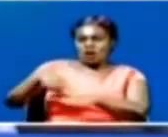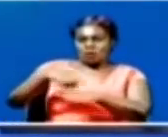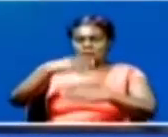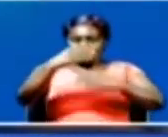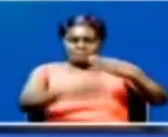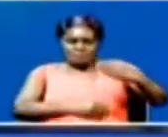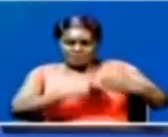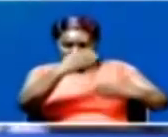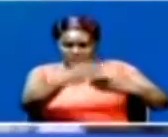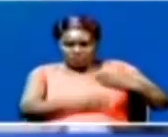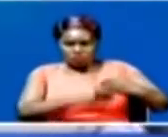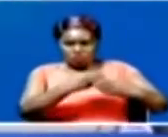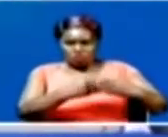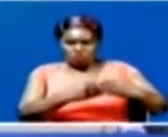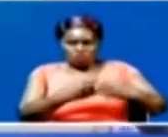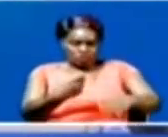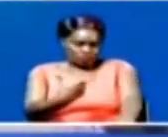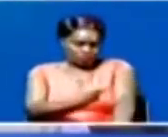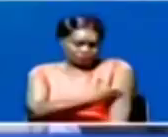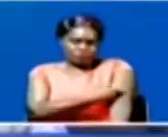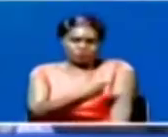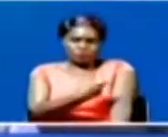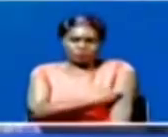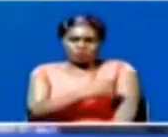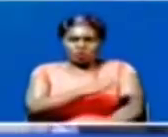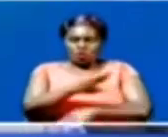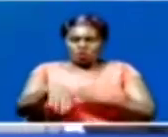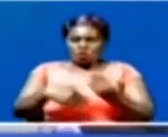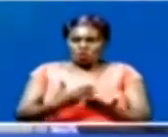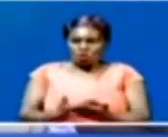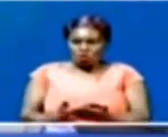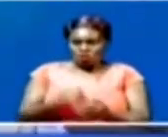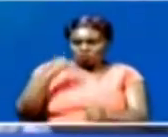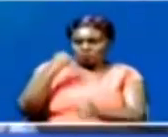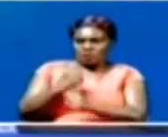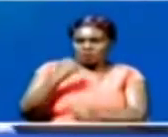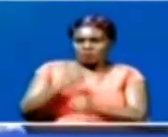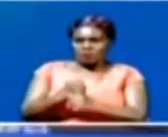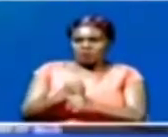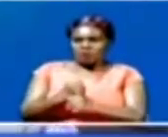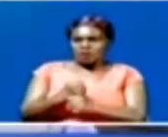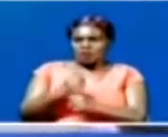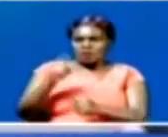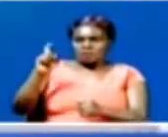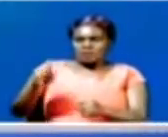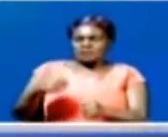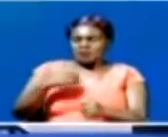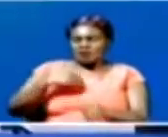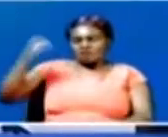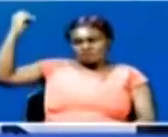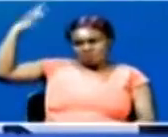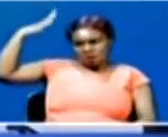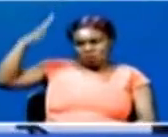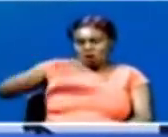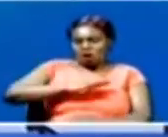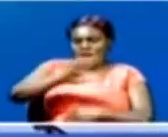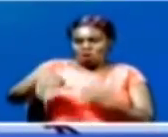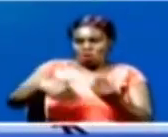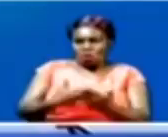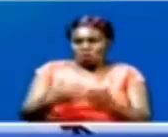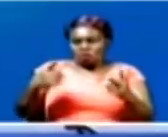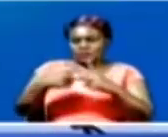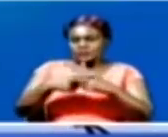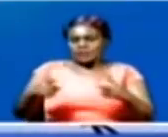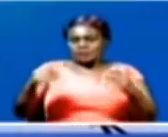equipment, the vaccinations, and all the staffing would require that you have power all the time. All of these